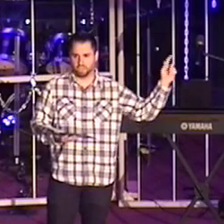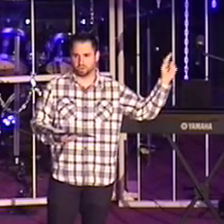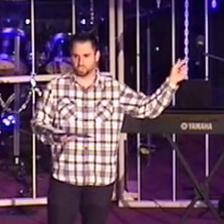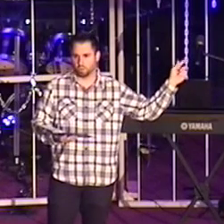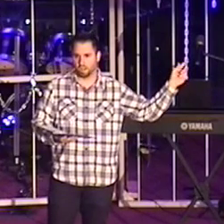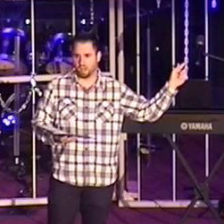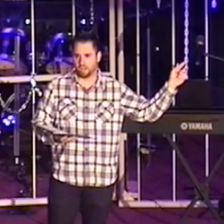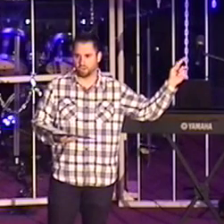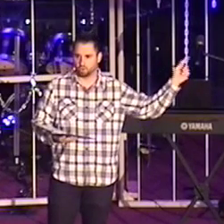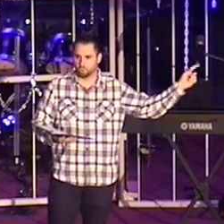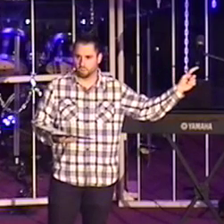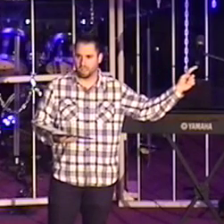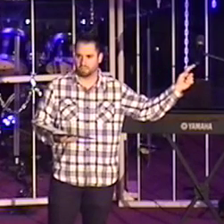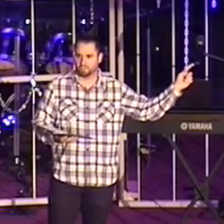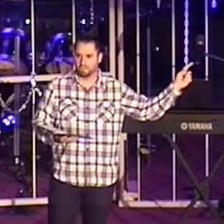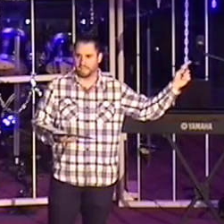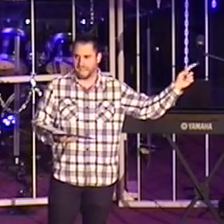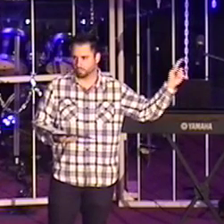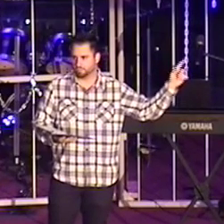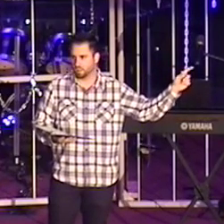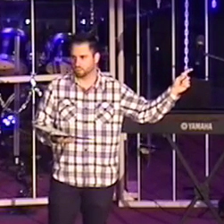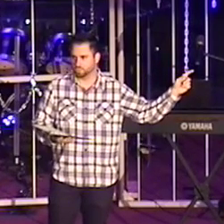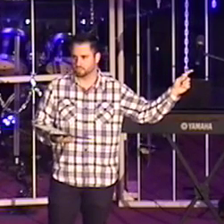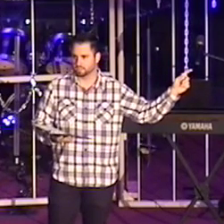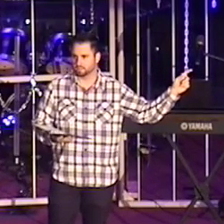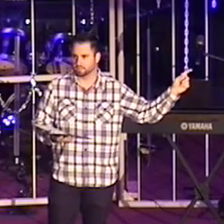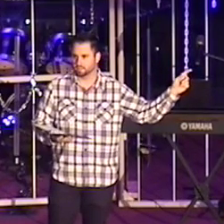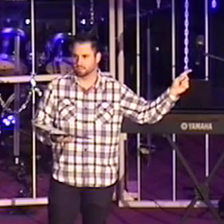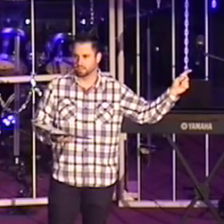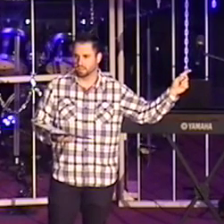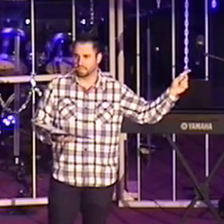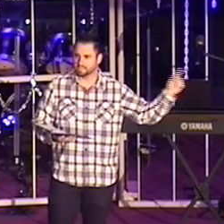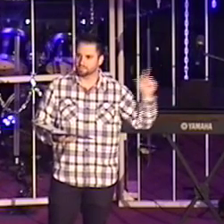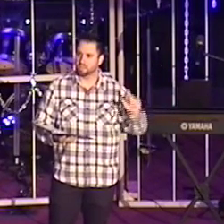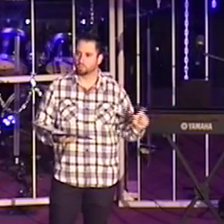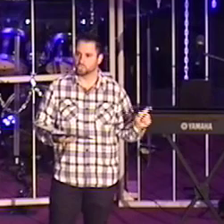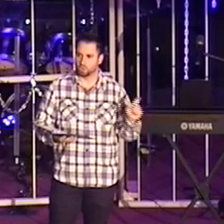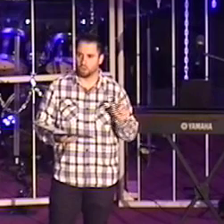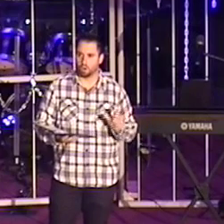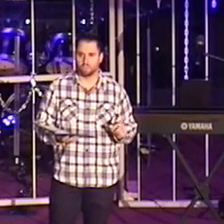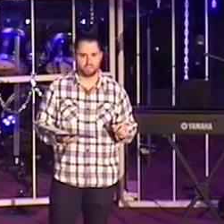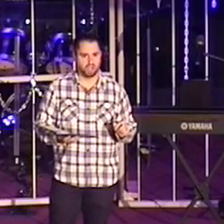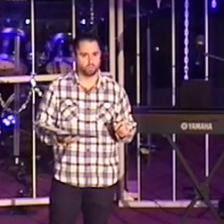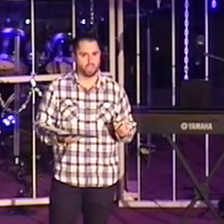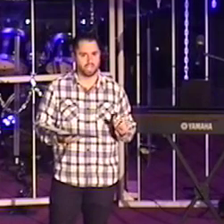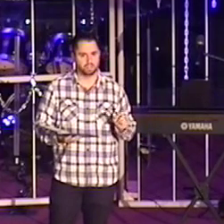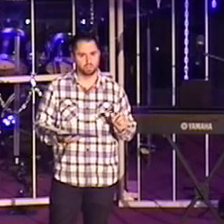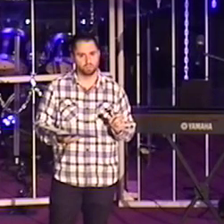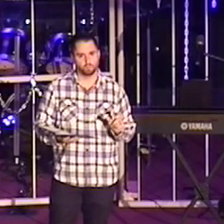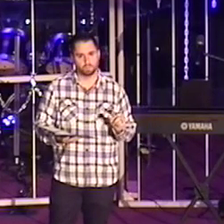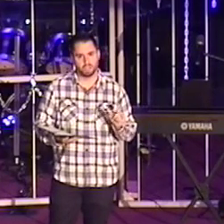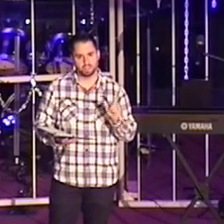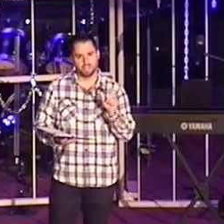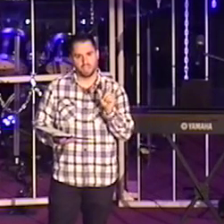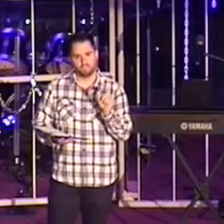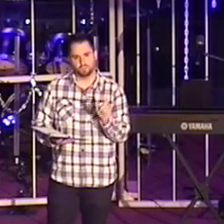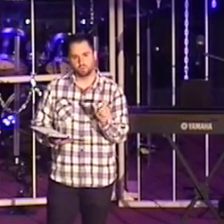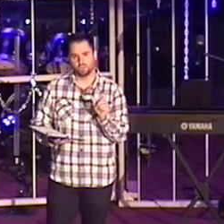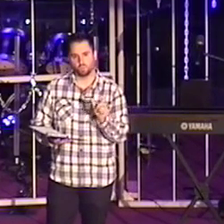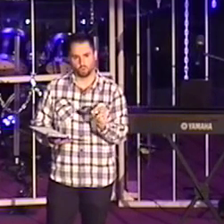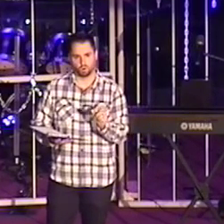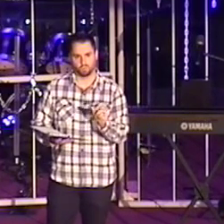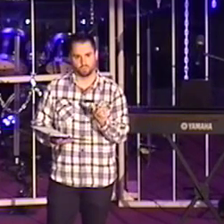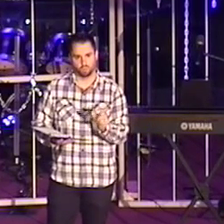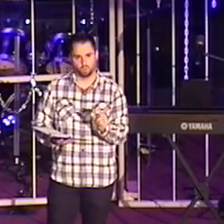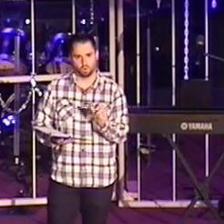something bigger is going on in our own life and how we follow Jesus. And it's something that we should all evaluate and look for, because if you